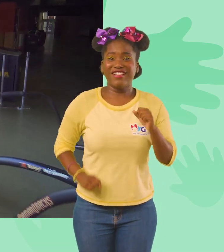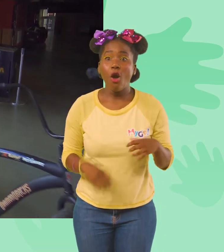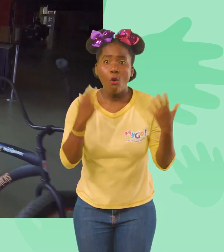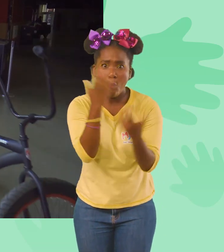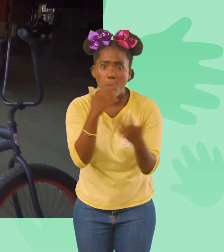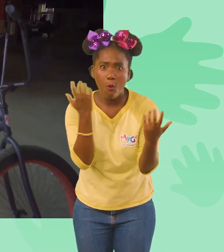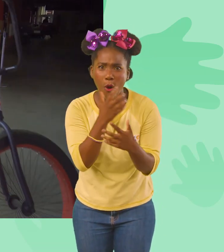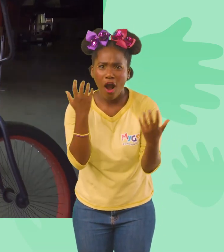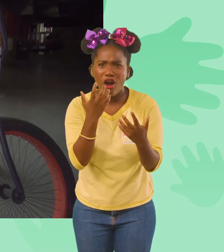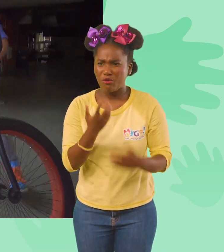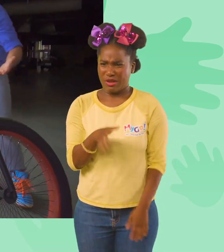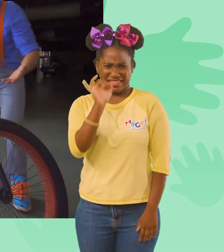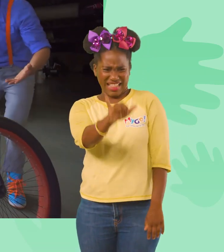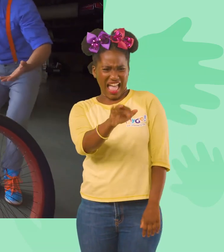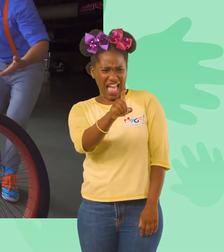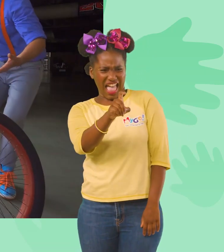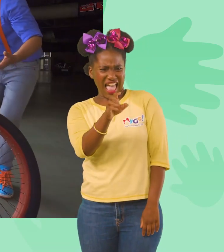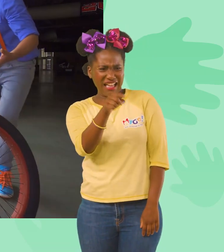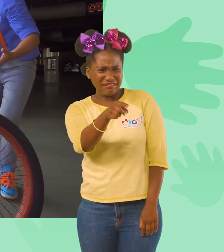Whoa! What is this?